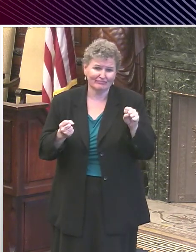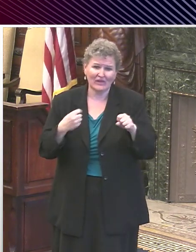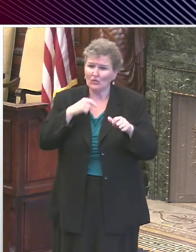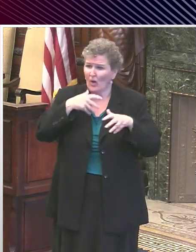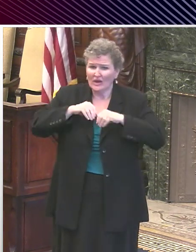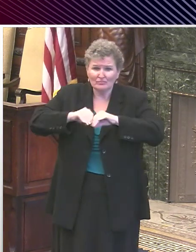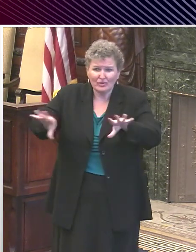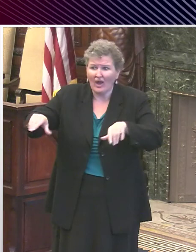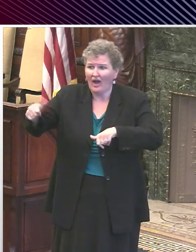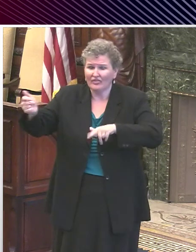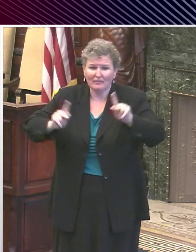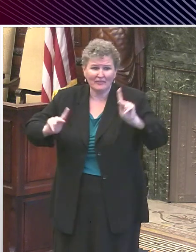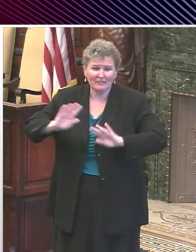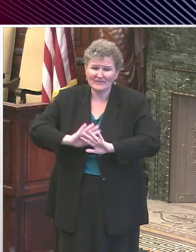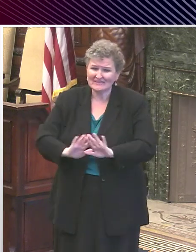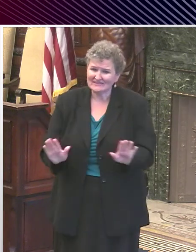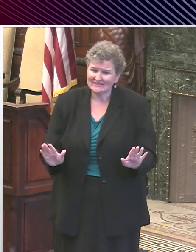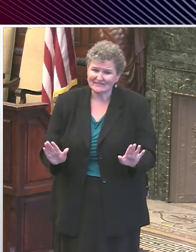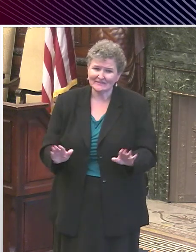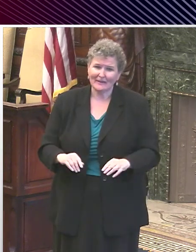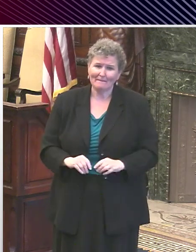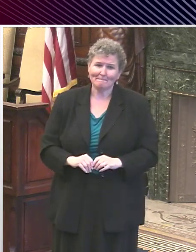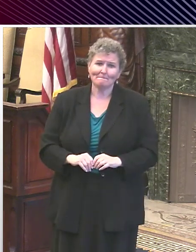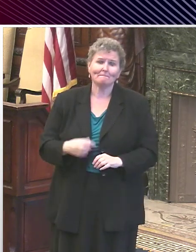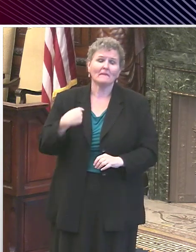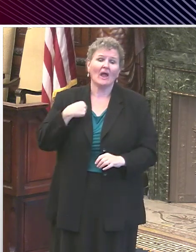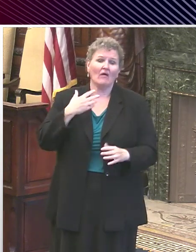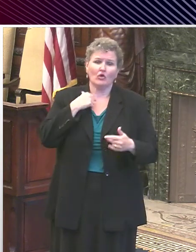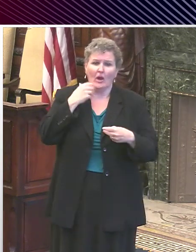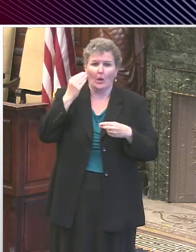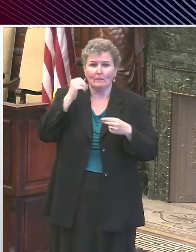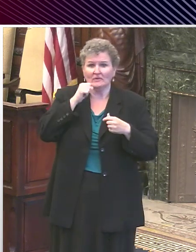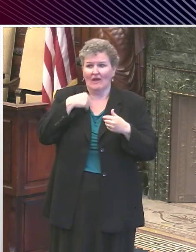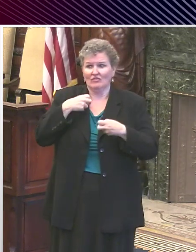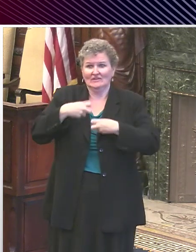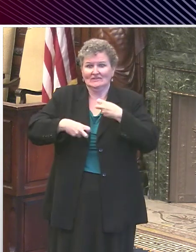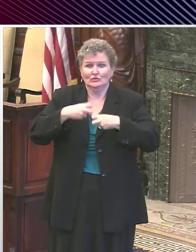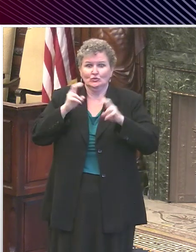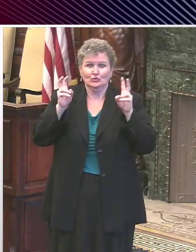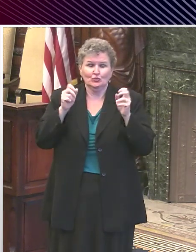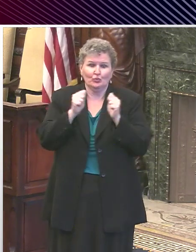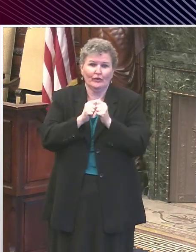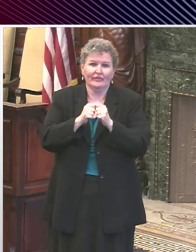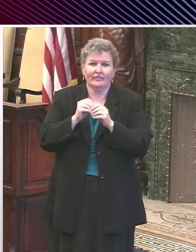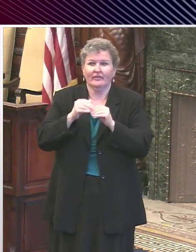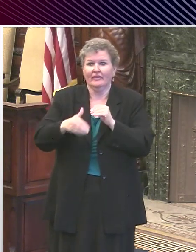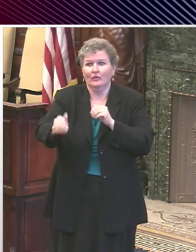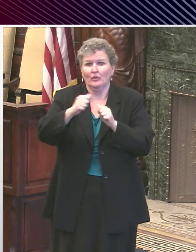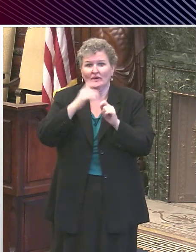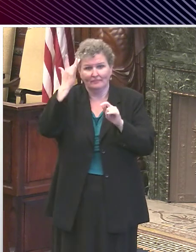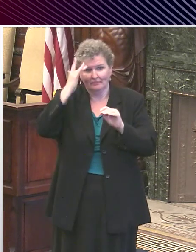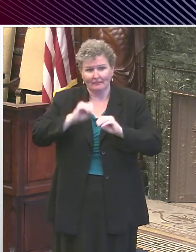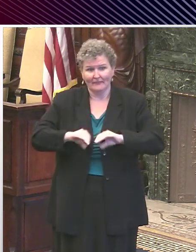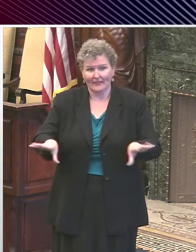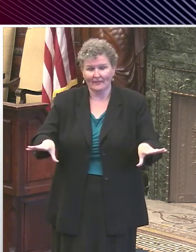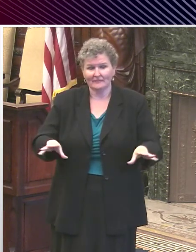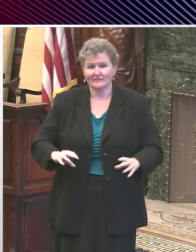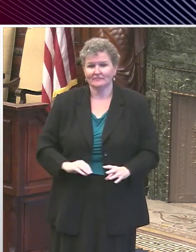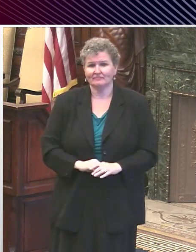else and don't have debilitating issues relative to the disease progression.